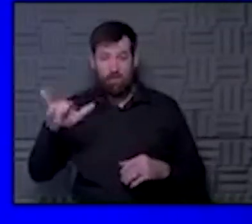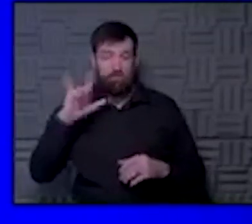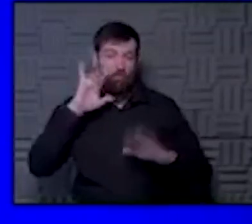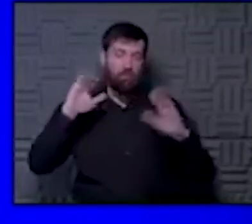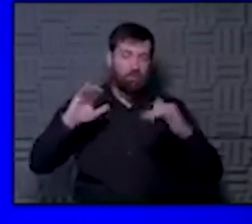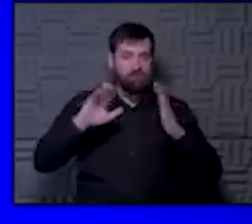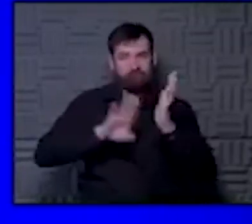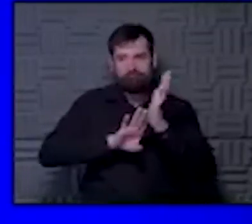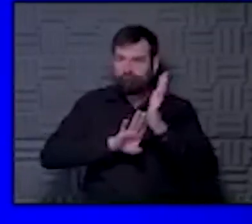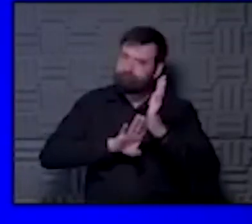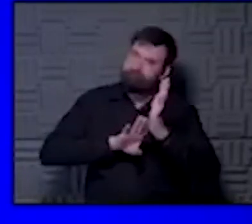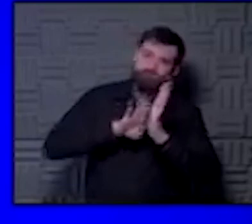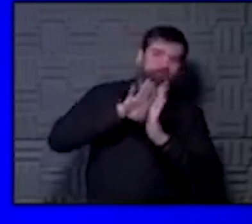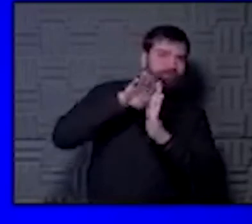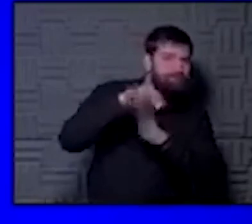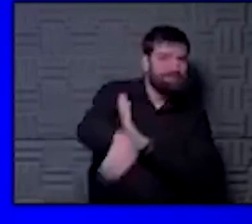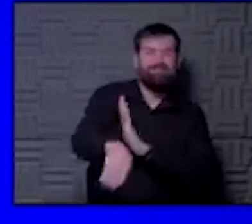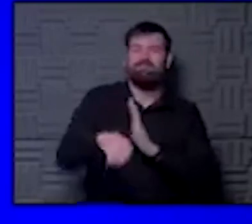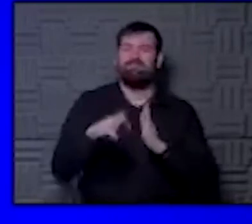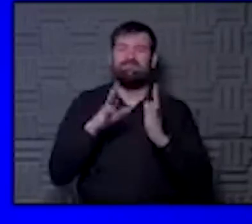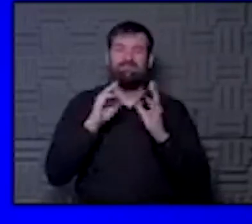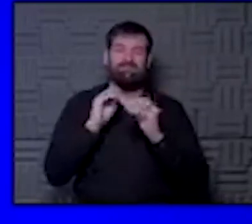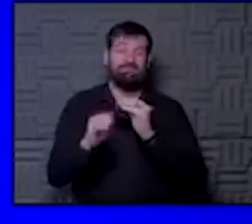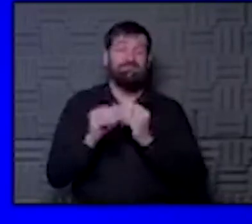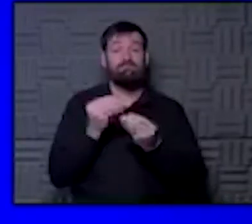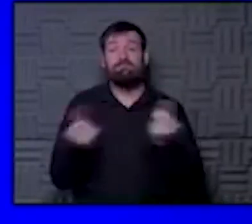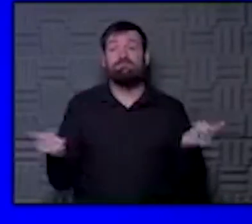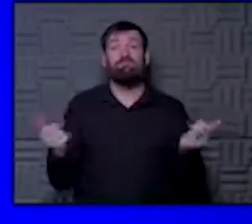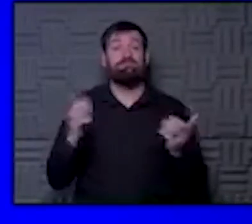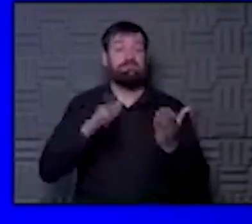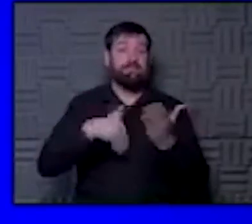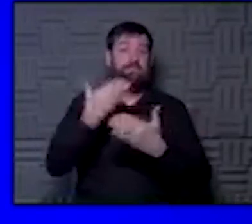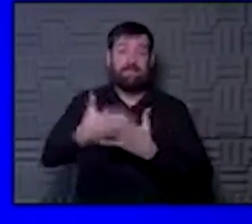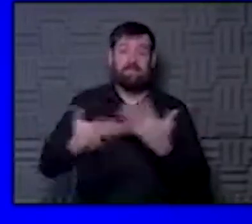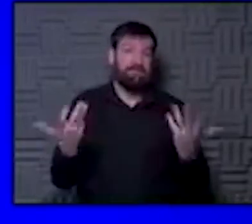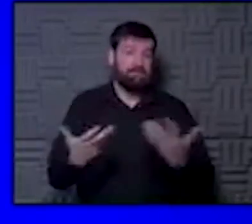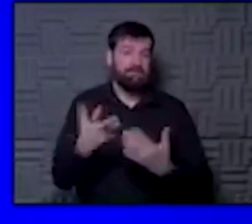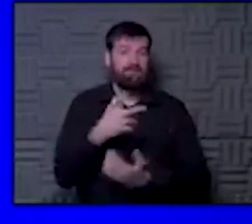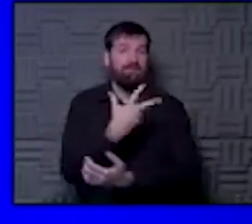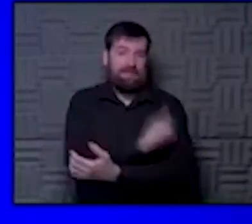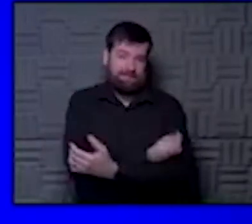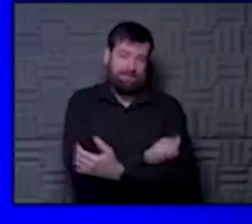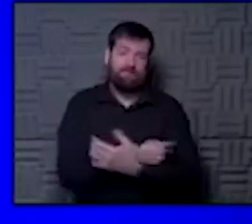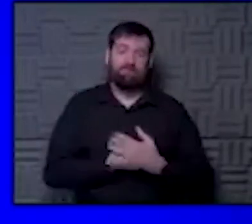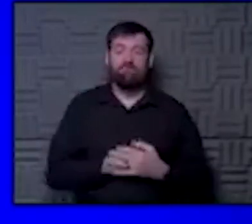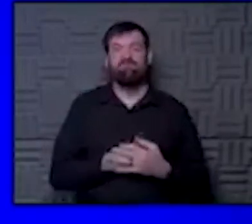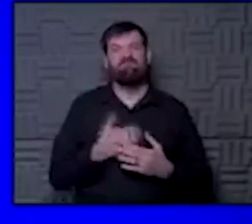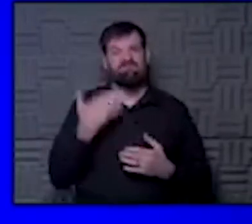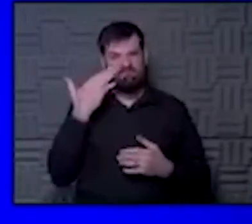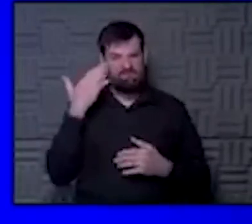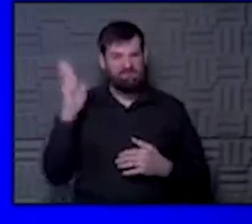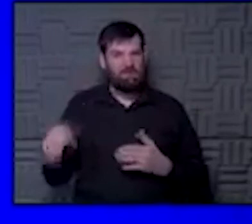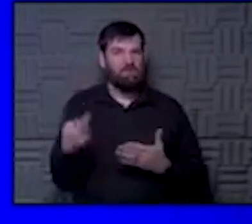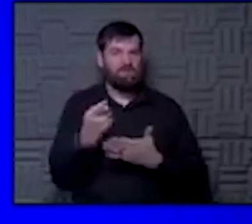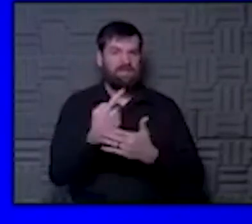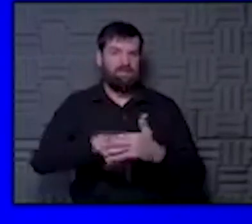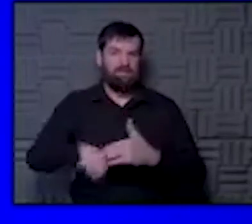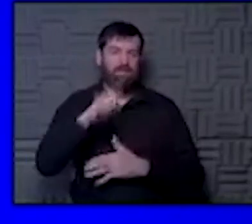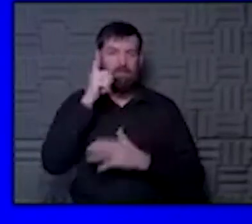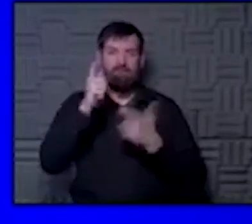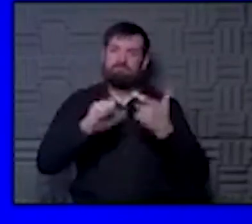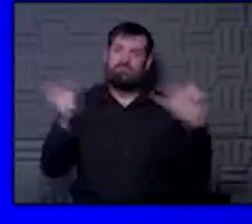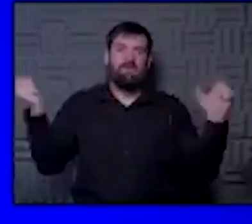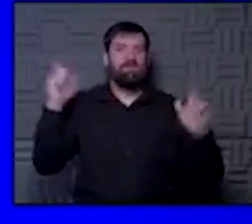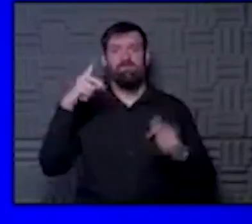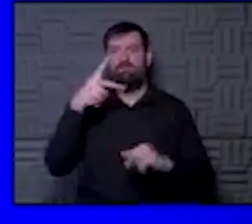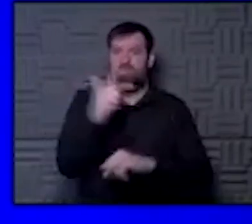to round that turn. I think the next one is the vaccines. We know next week will be a huge vaccine week.